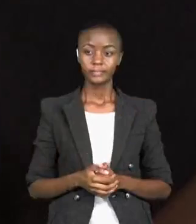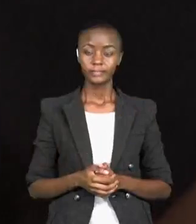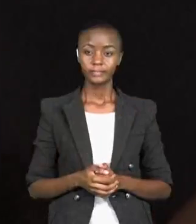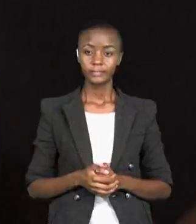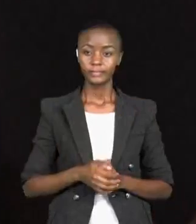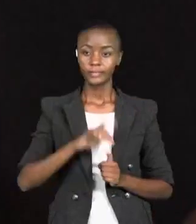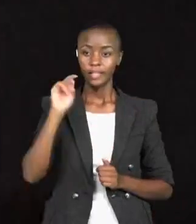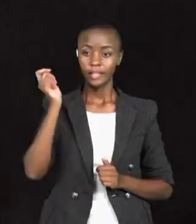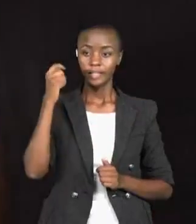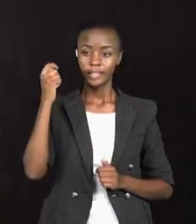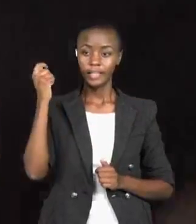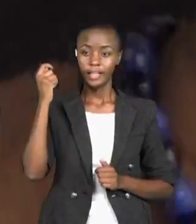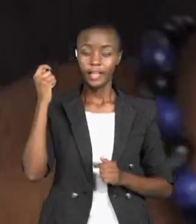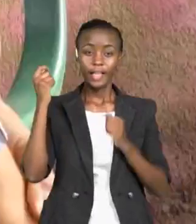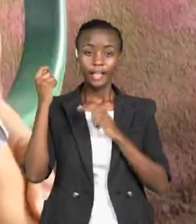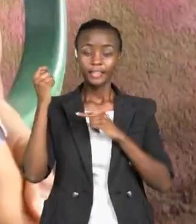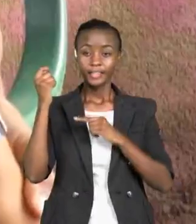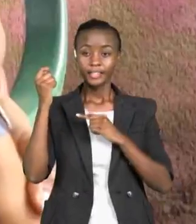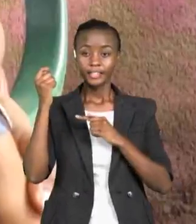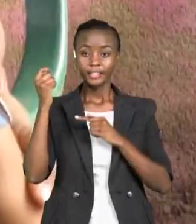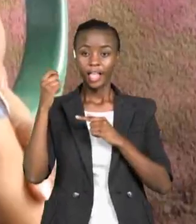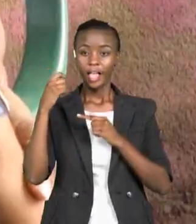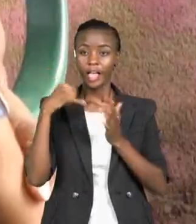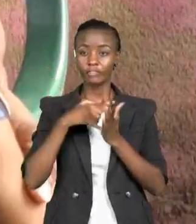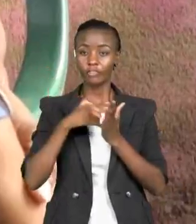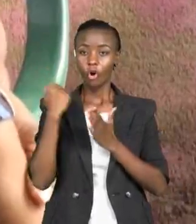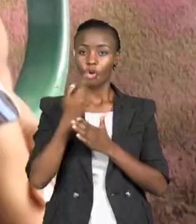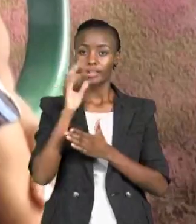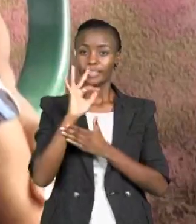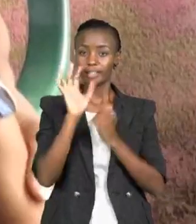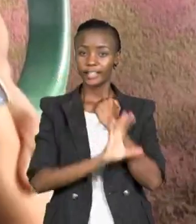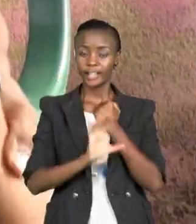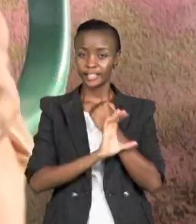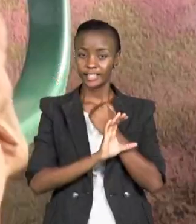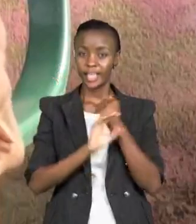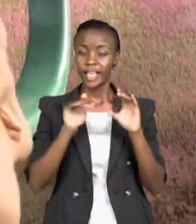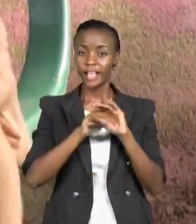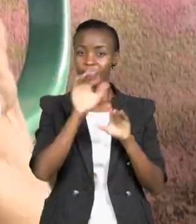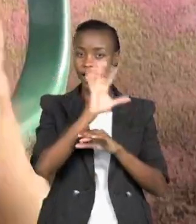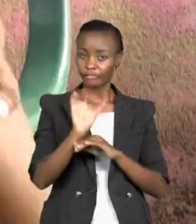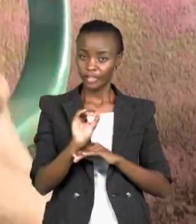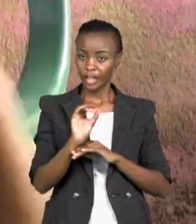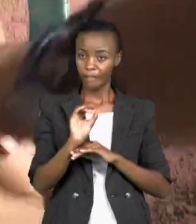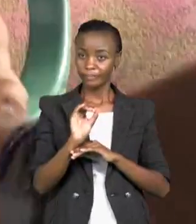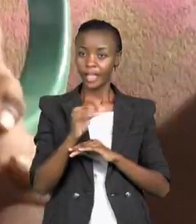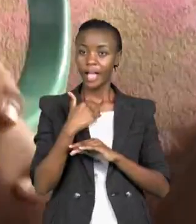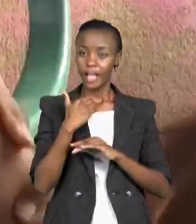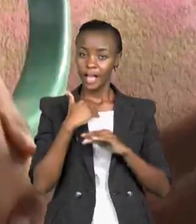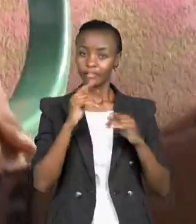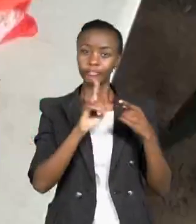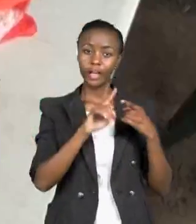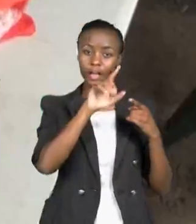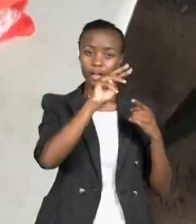Kenya is among a list of the only 3 countries, including Malawi and Ghana, that have deployed the first